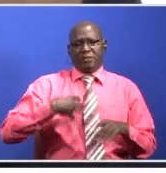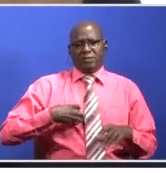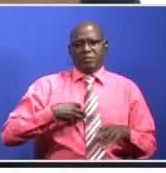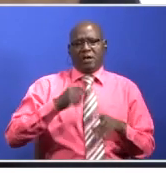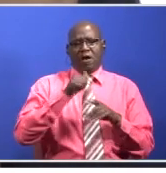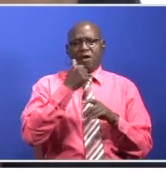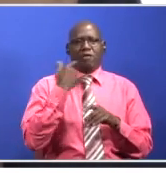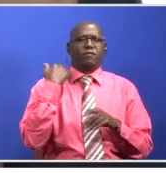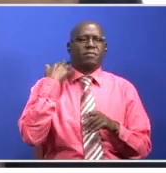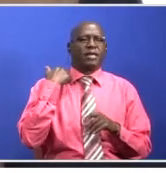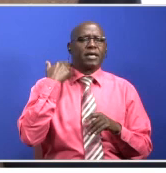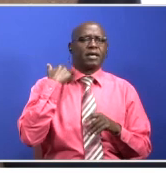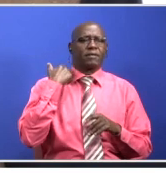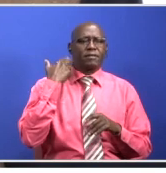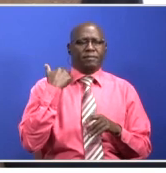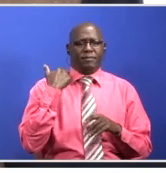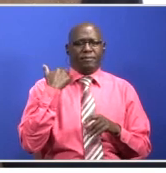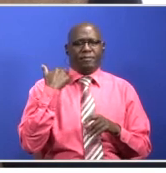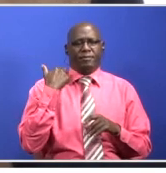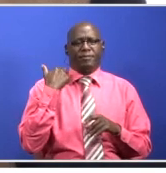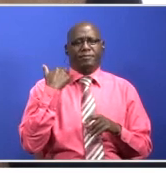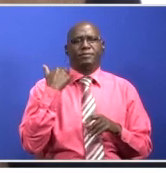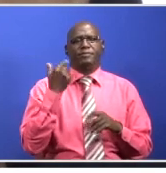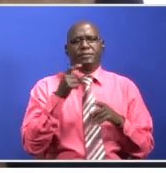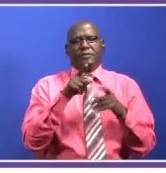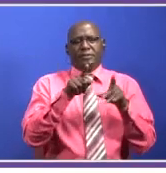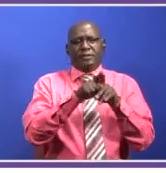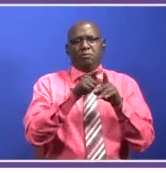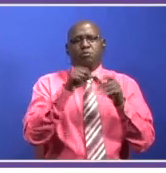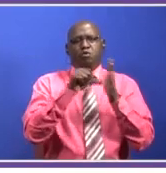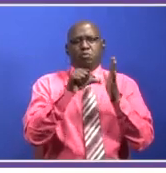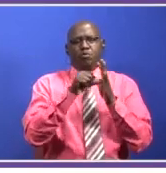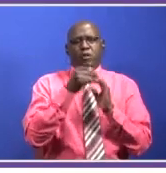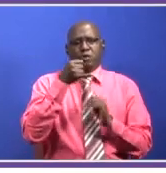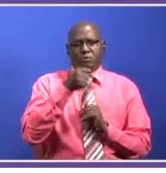shingo. Alafu tena nilikuwa na shida ya mkojo.